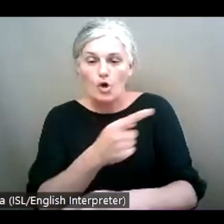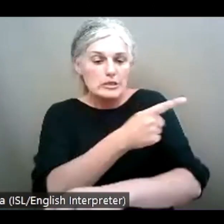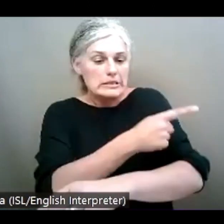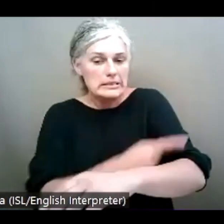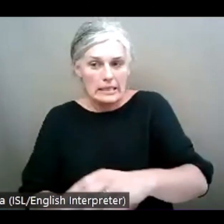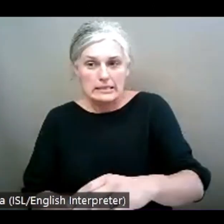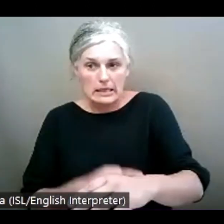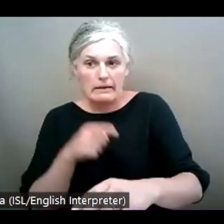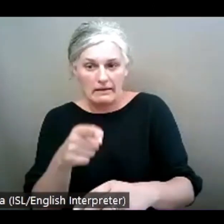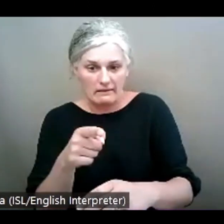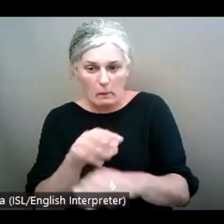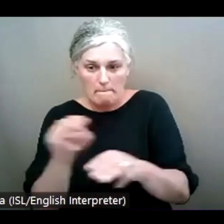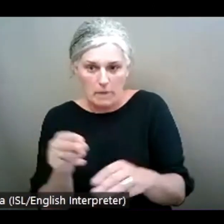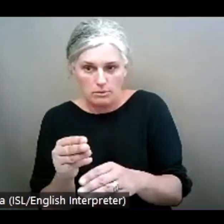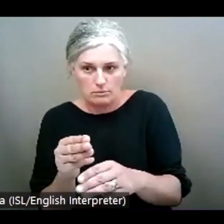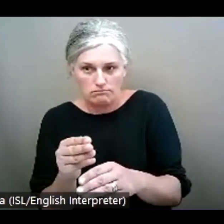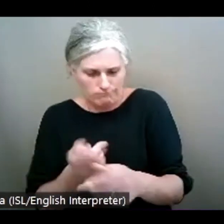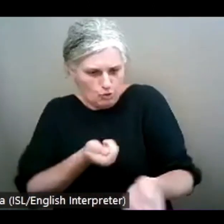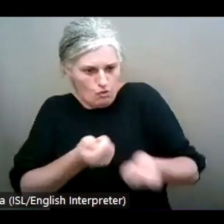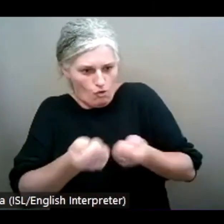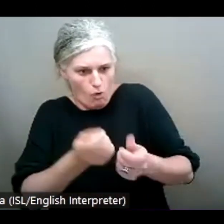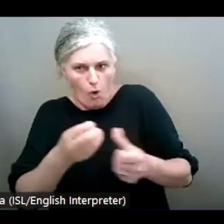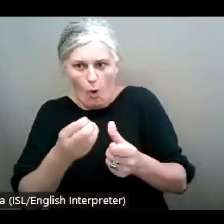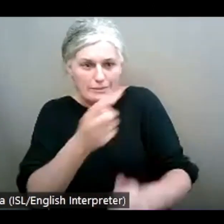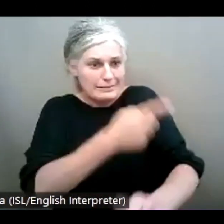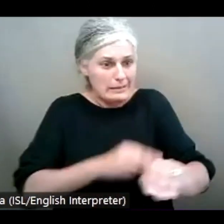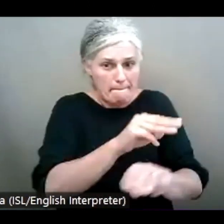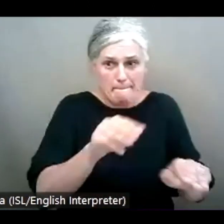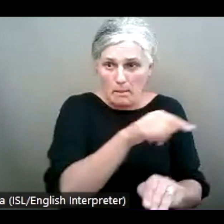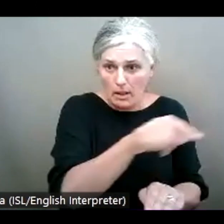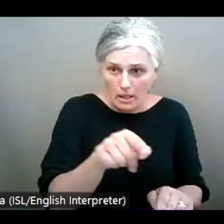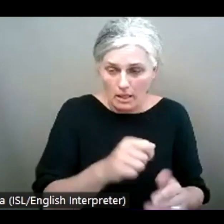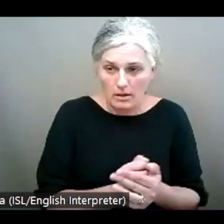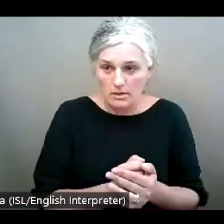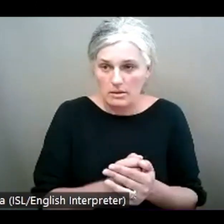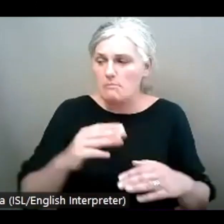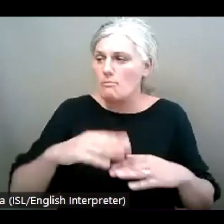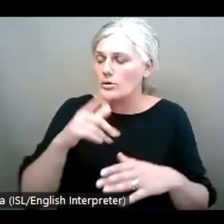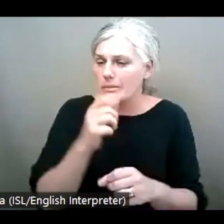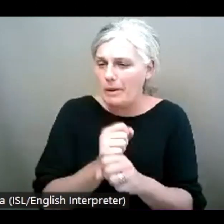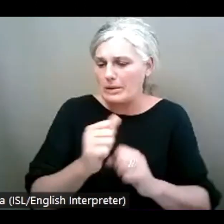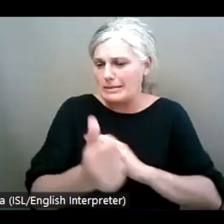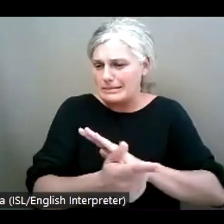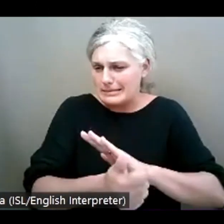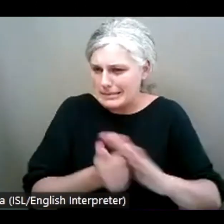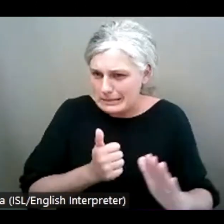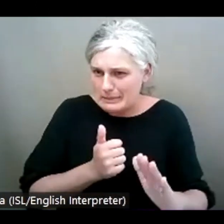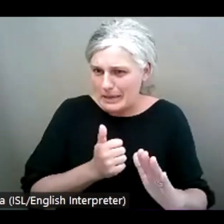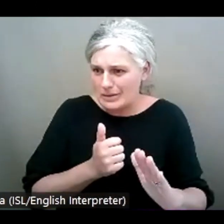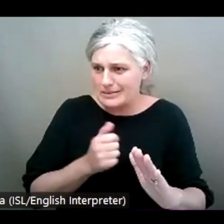professionals in charge of our lives. It's my lived experience that the model has tremendous